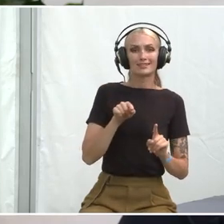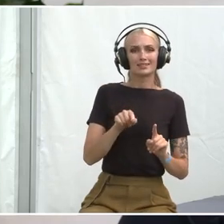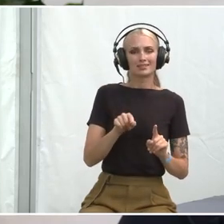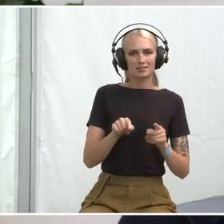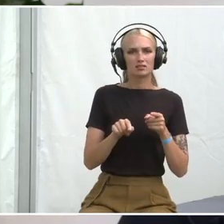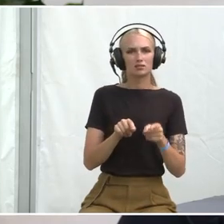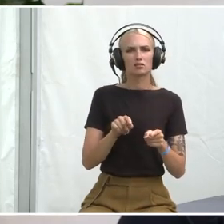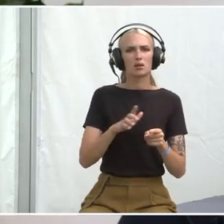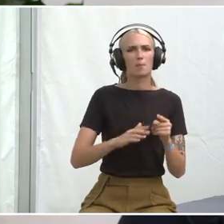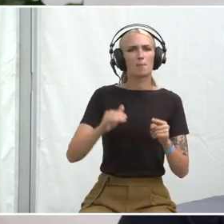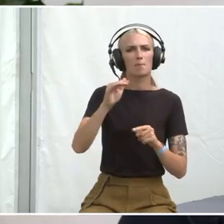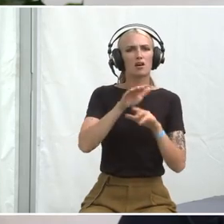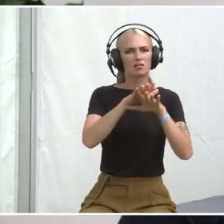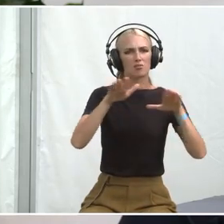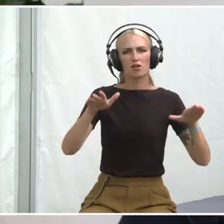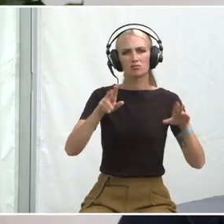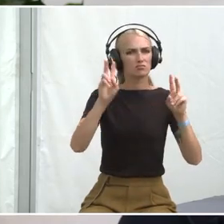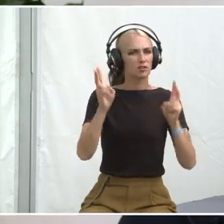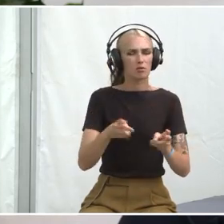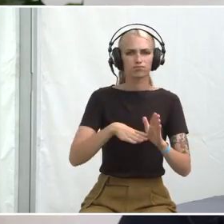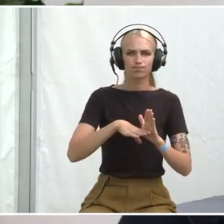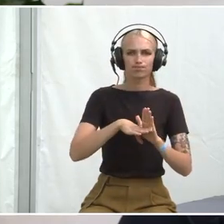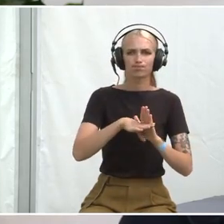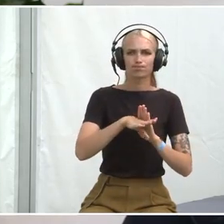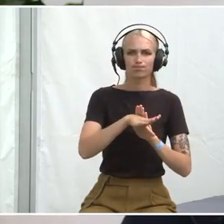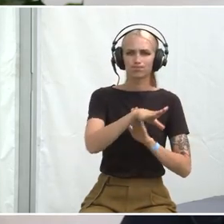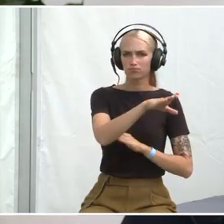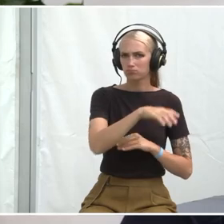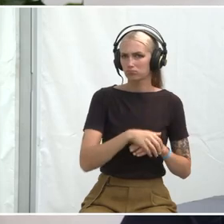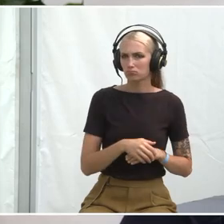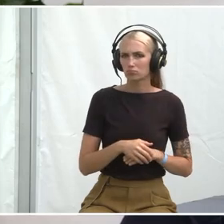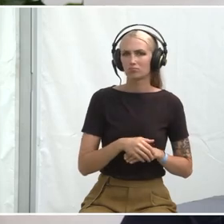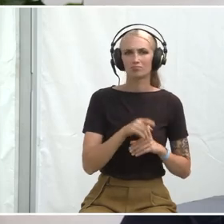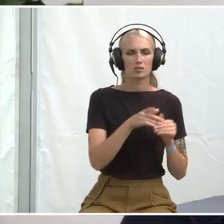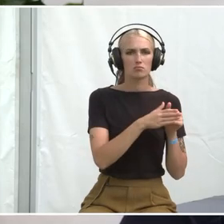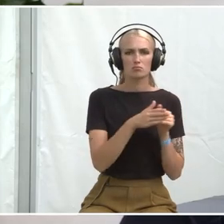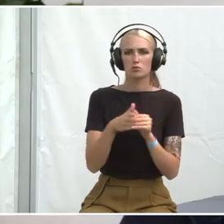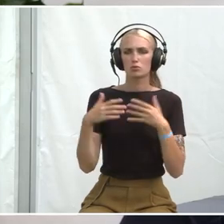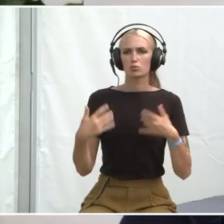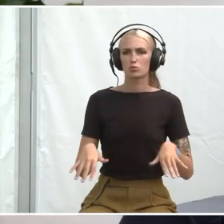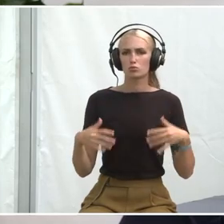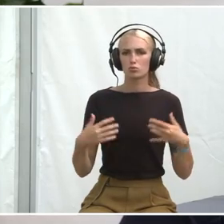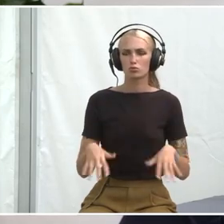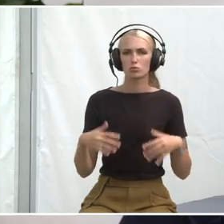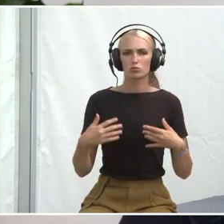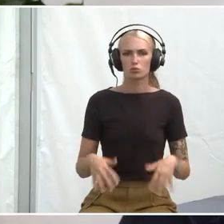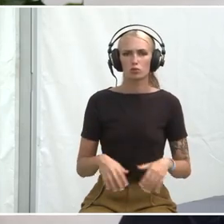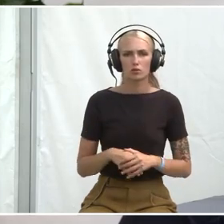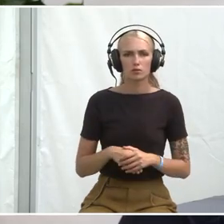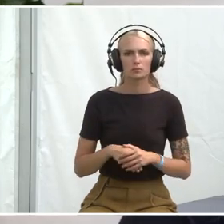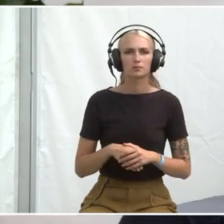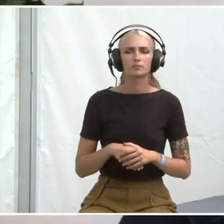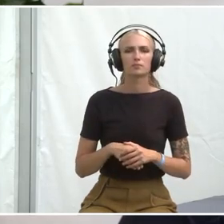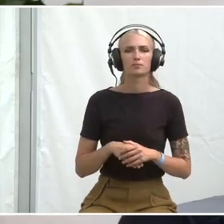across the Nordic countries in worrying growth. That we know. It has deep impacts, despite